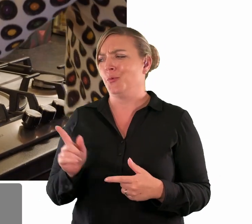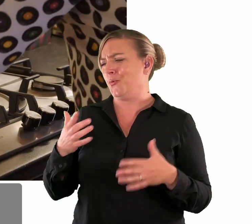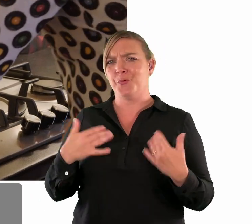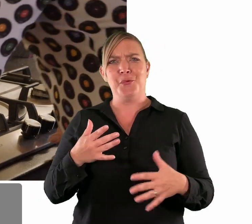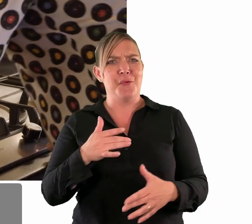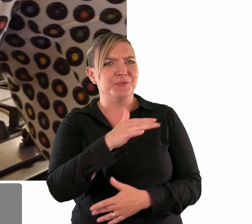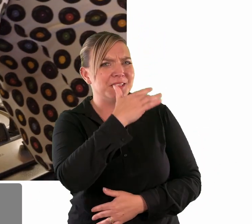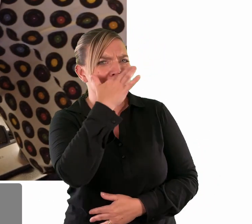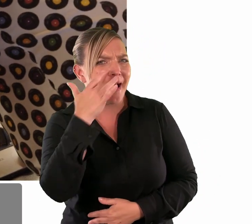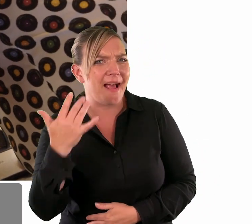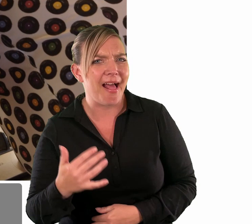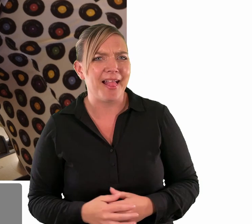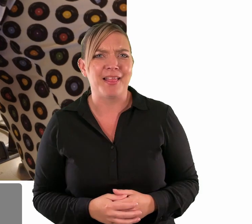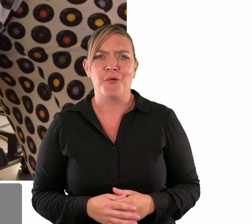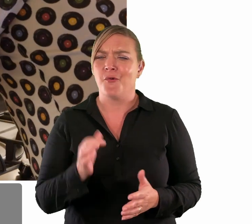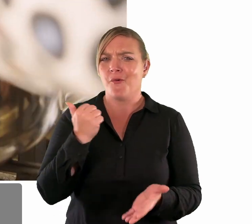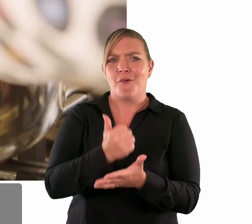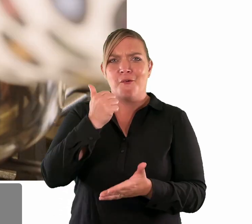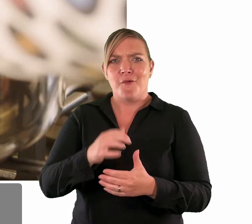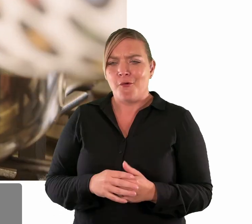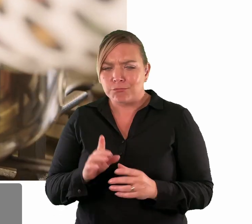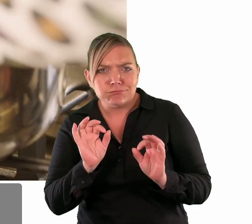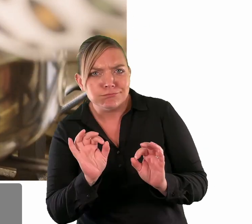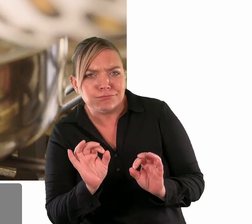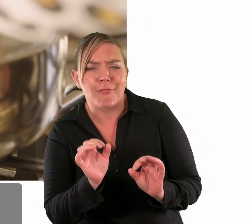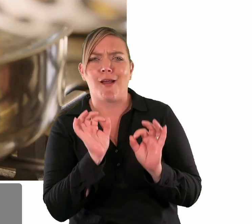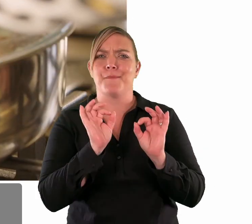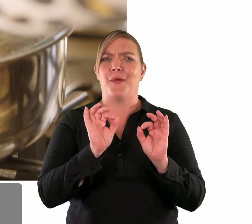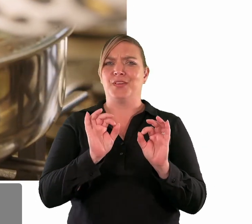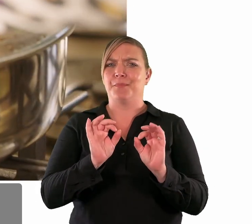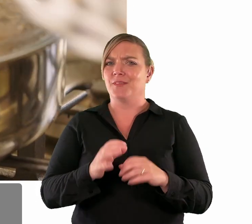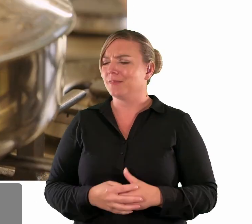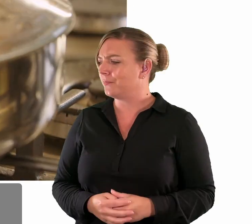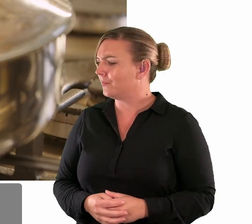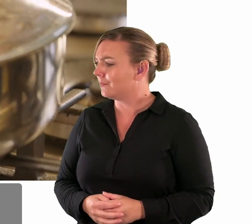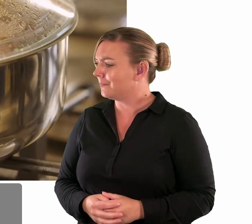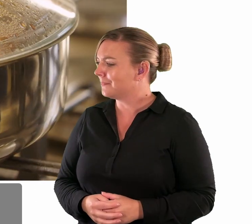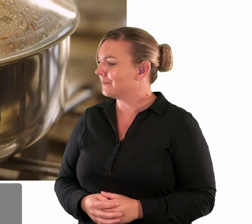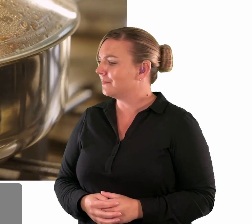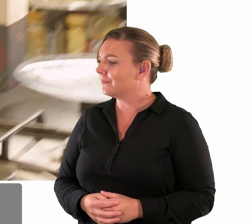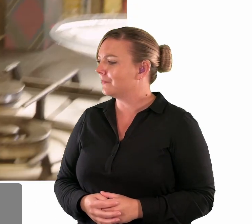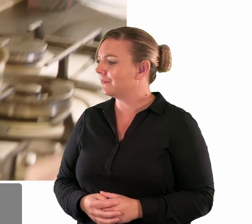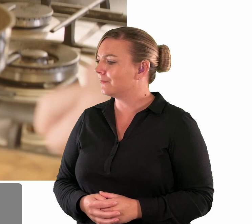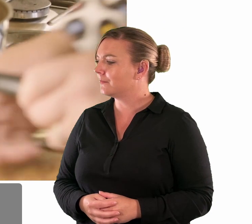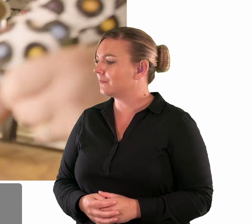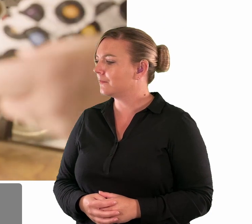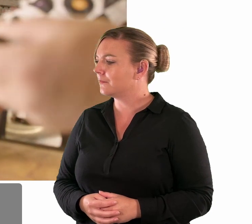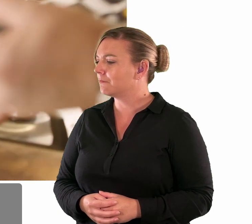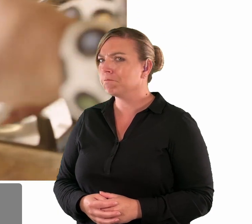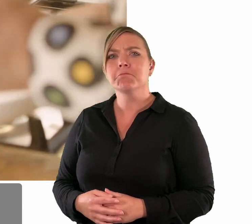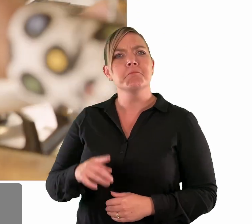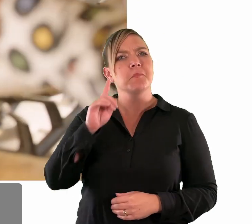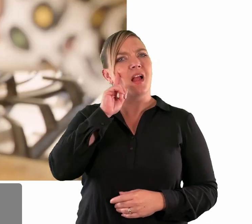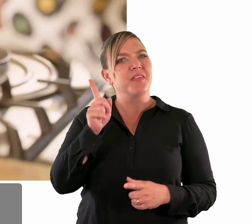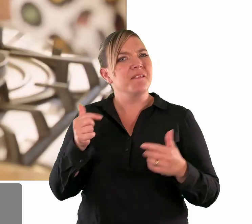Fantastic. Good? Perfect. Oh, smell the paprika, don't you? I think that's done.